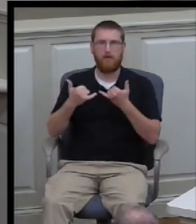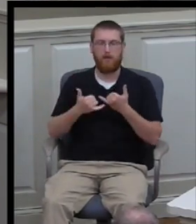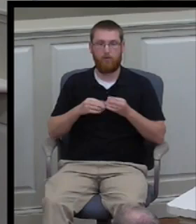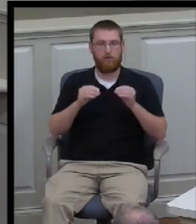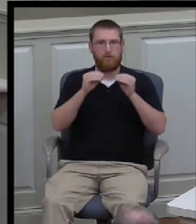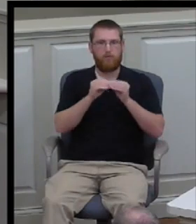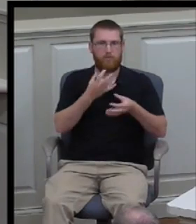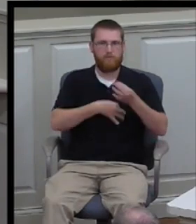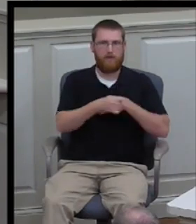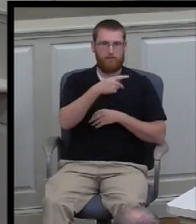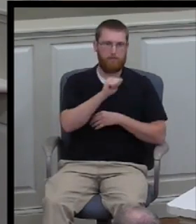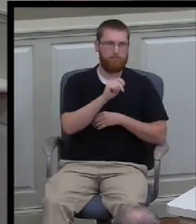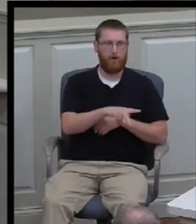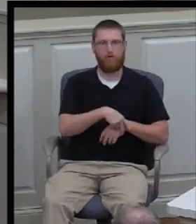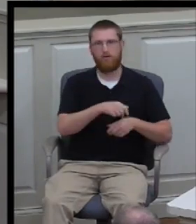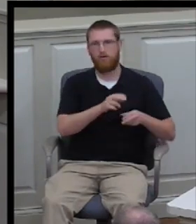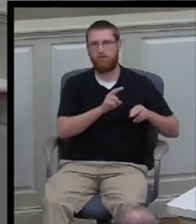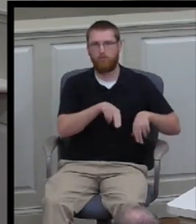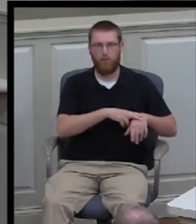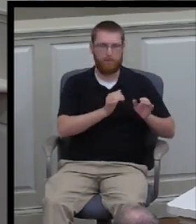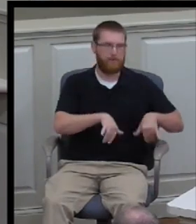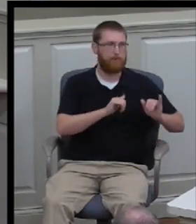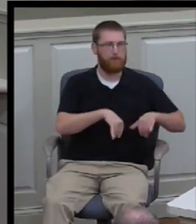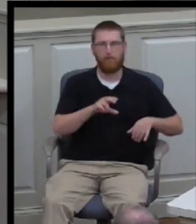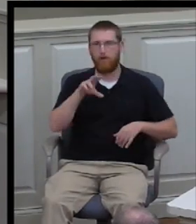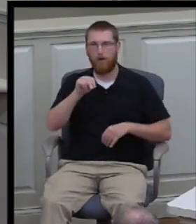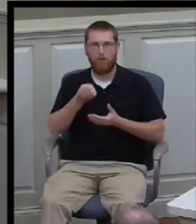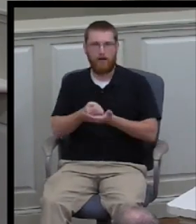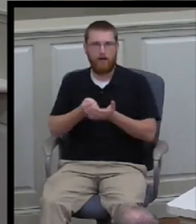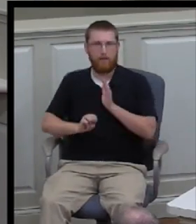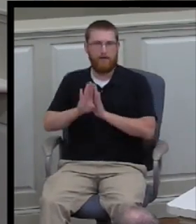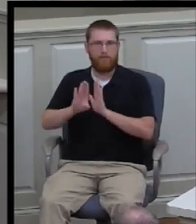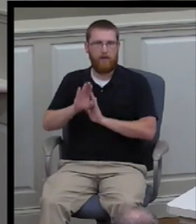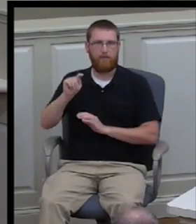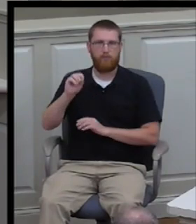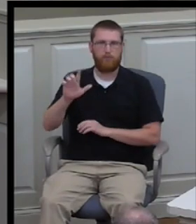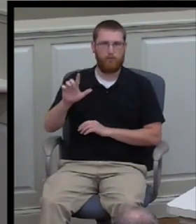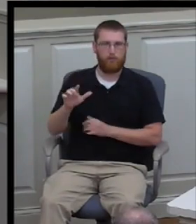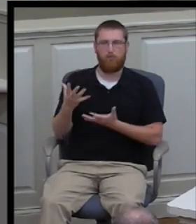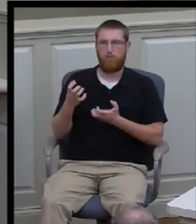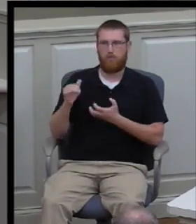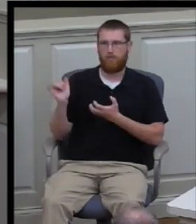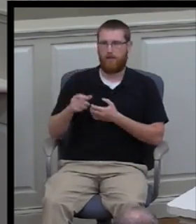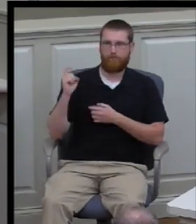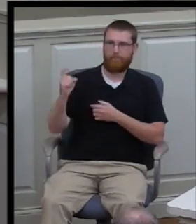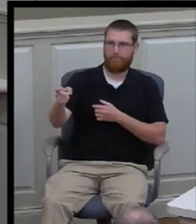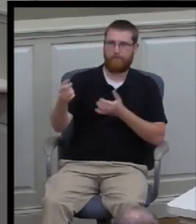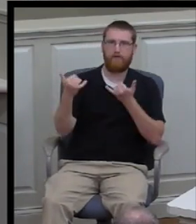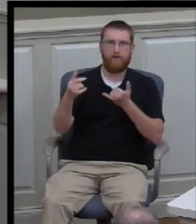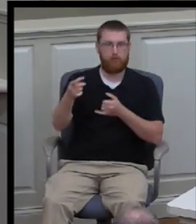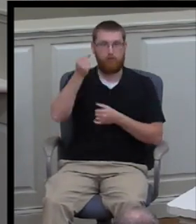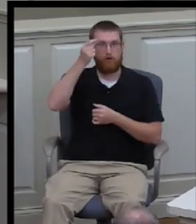just a park, it's more Yes. than just a recreation, it's an economic development tool. And so you get that, and I understand